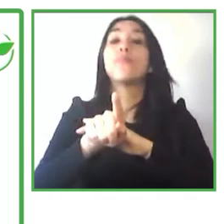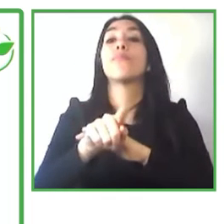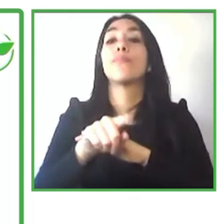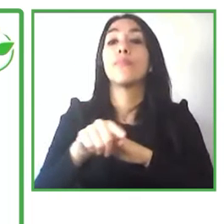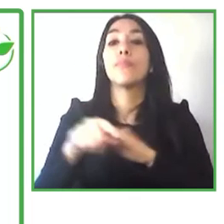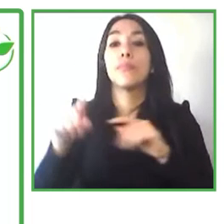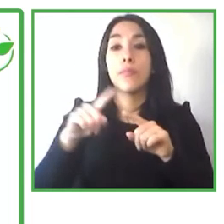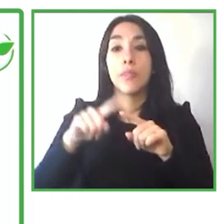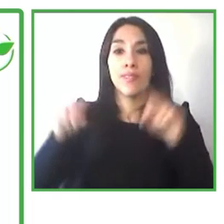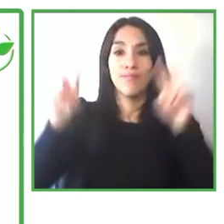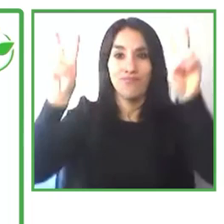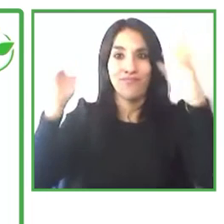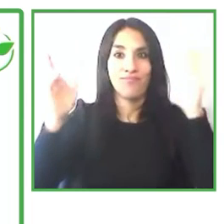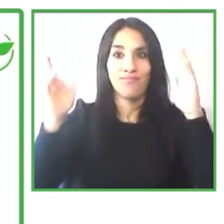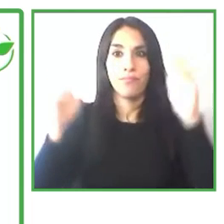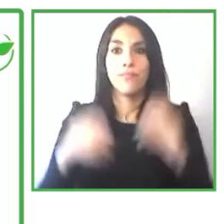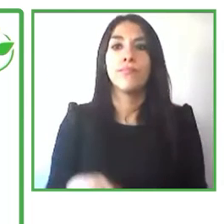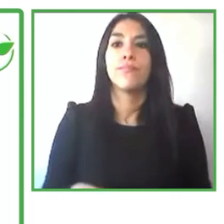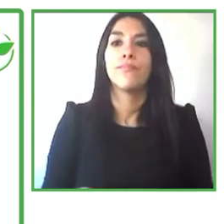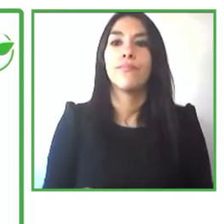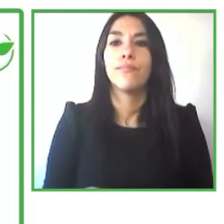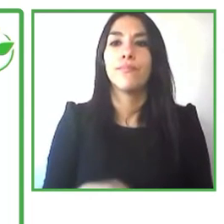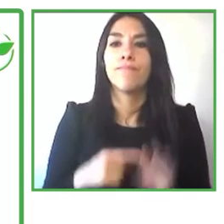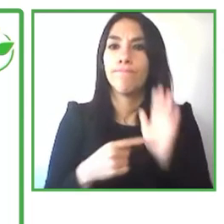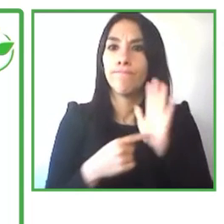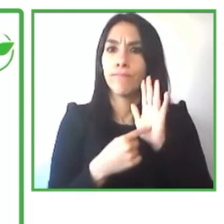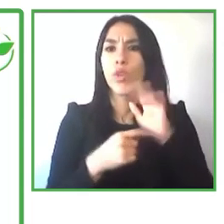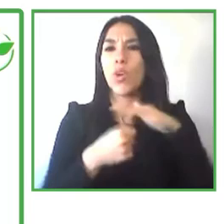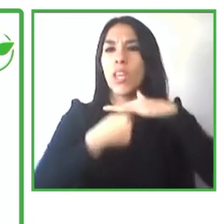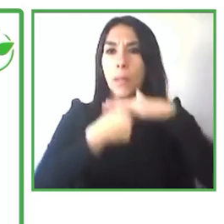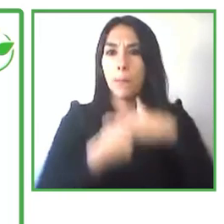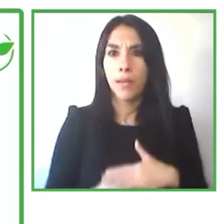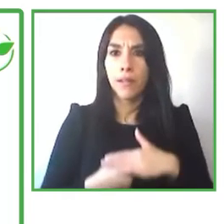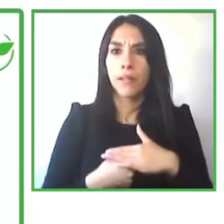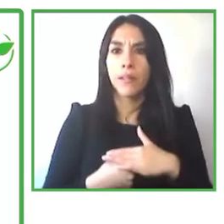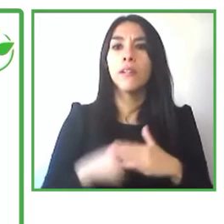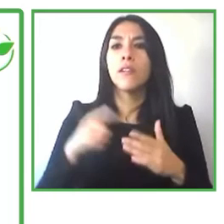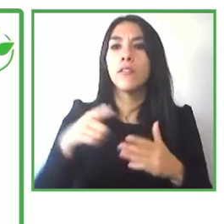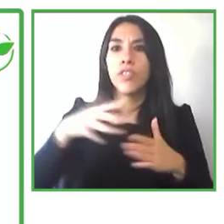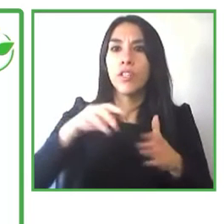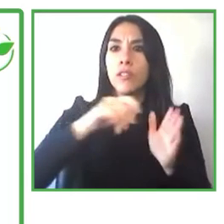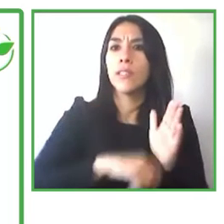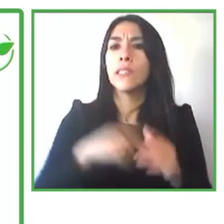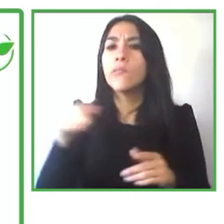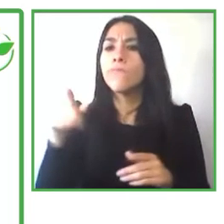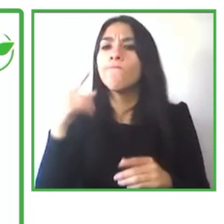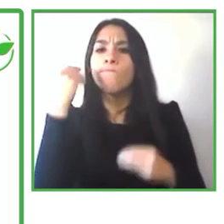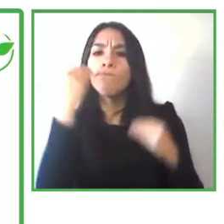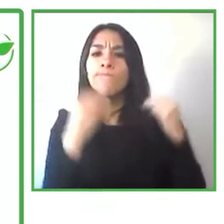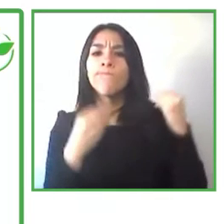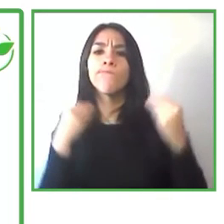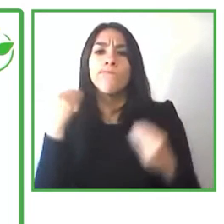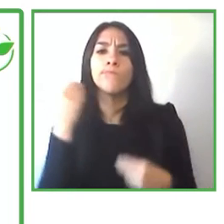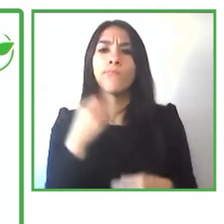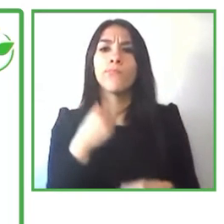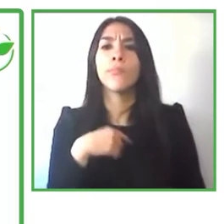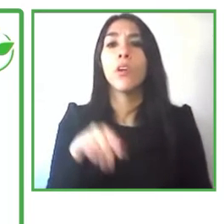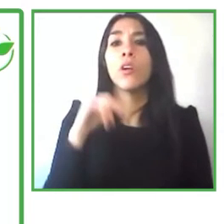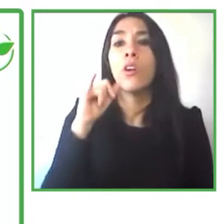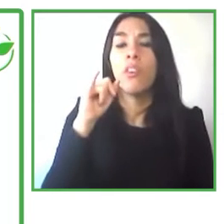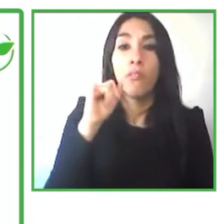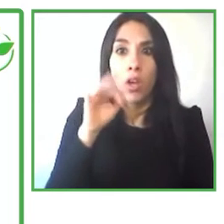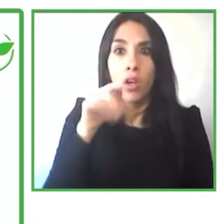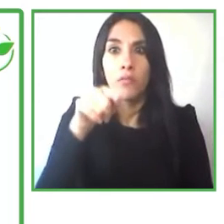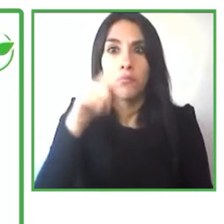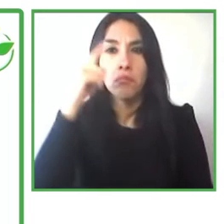workplace was also one of the webinars we had in recent months. And we continue, of course, to have these webinars on different